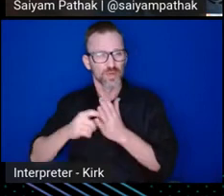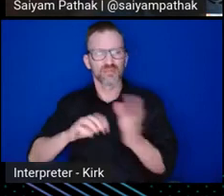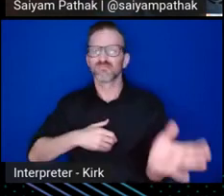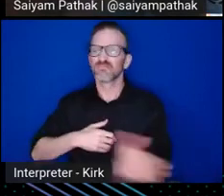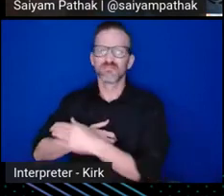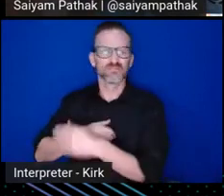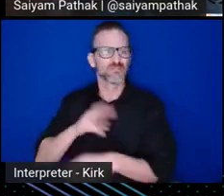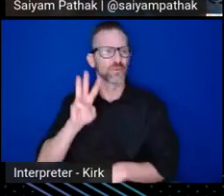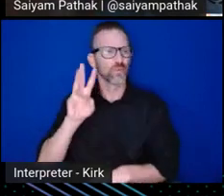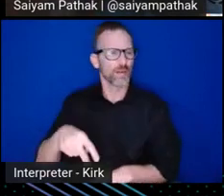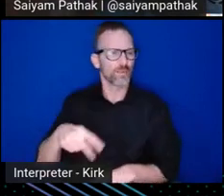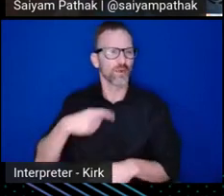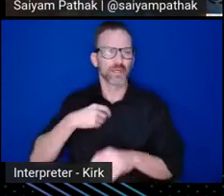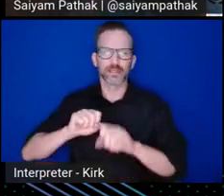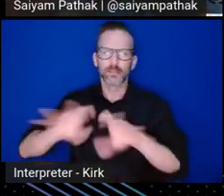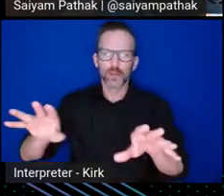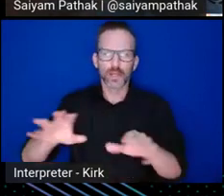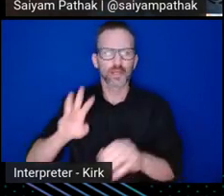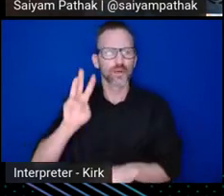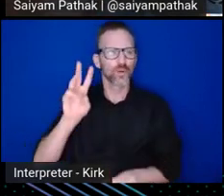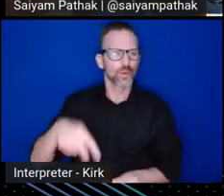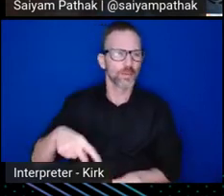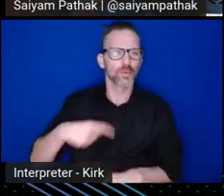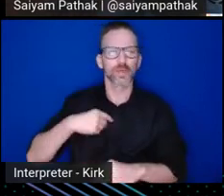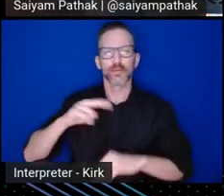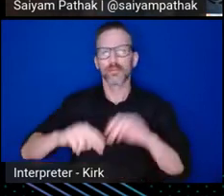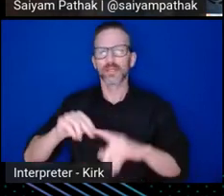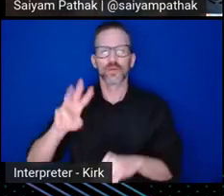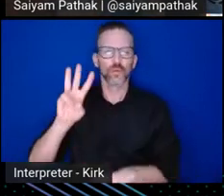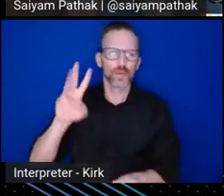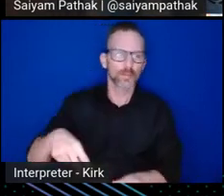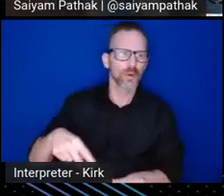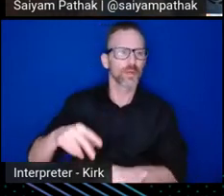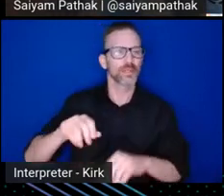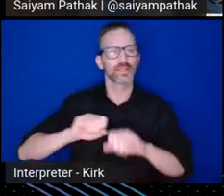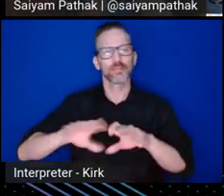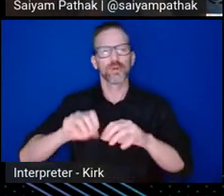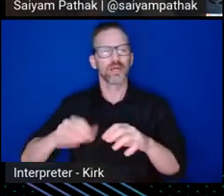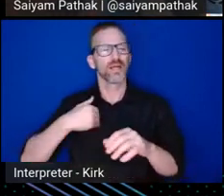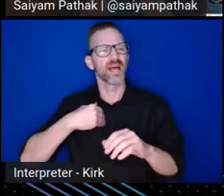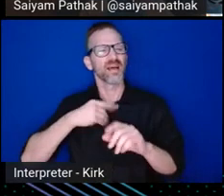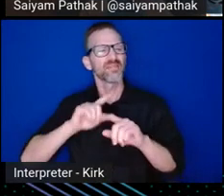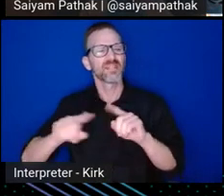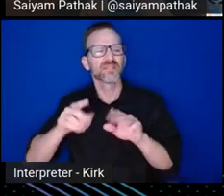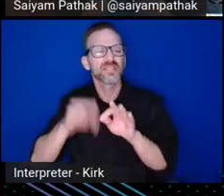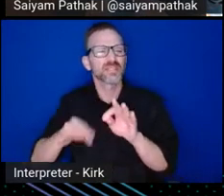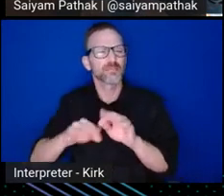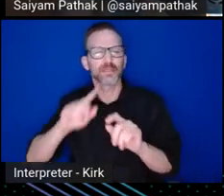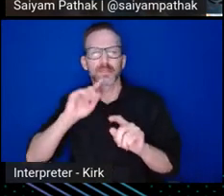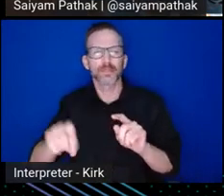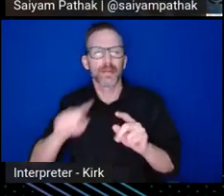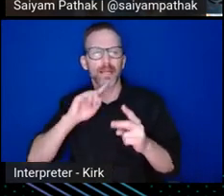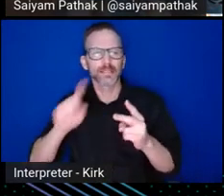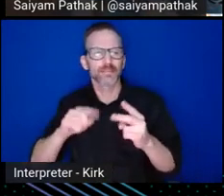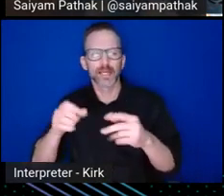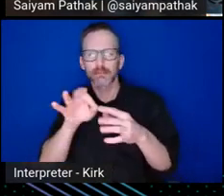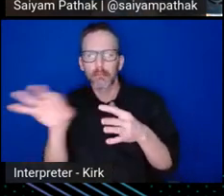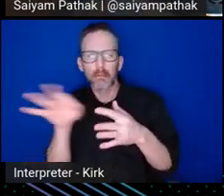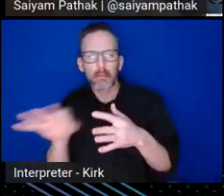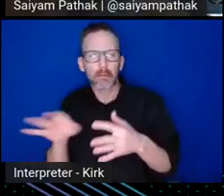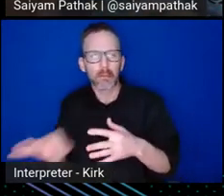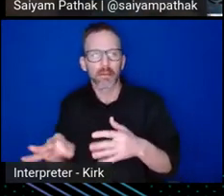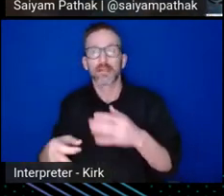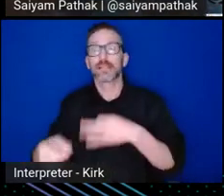waypoint deploy, waypoint, waypoint build, waypoint deploy. All these commands will take place of all the complex scripts that